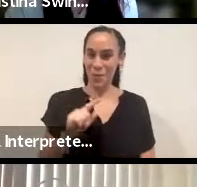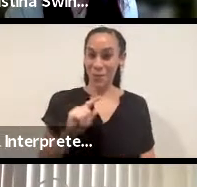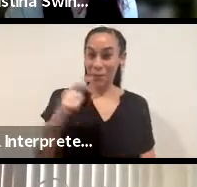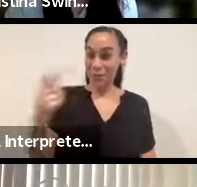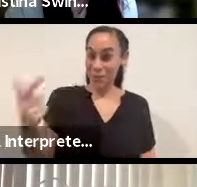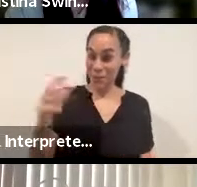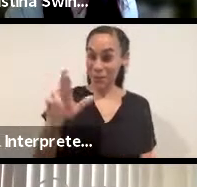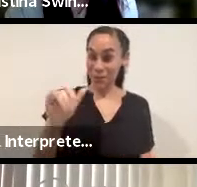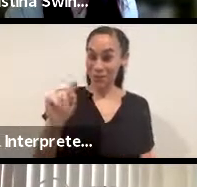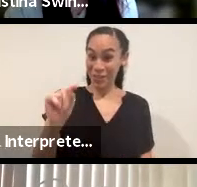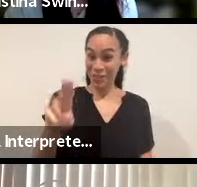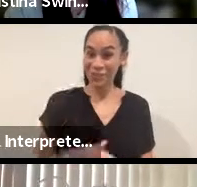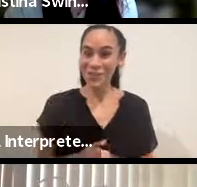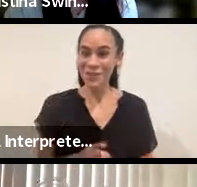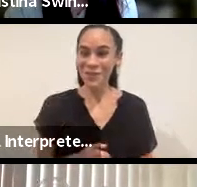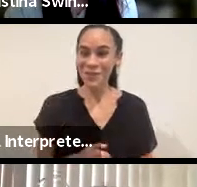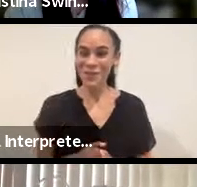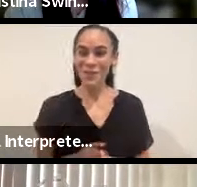Ritu.